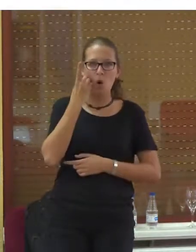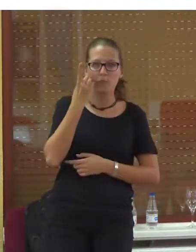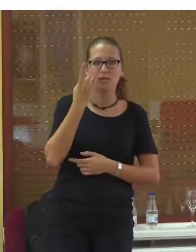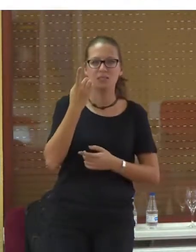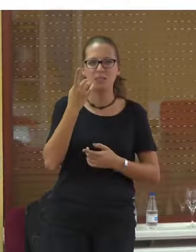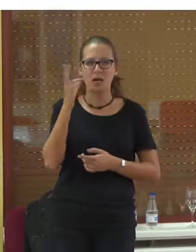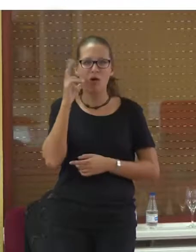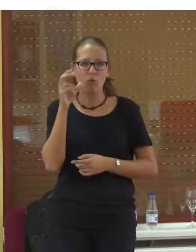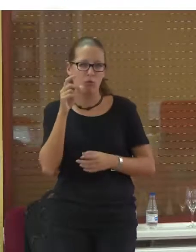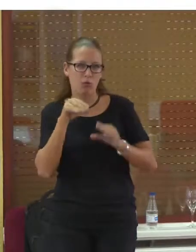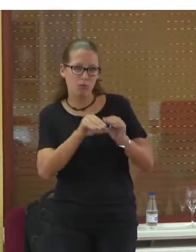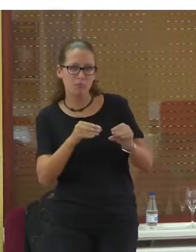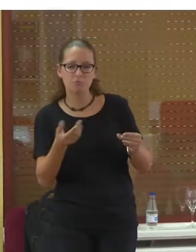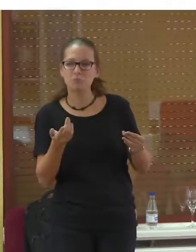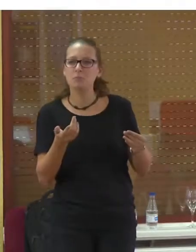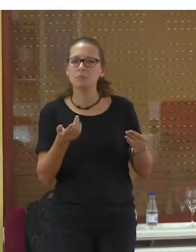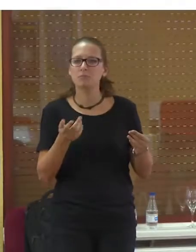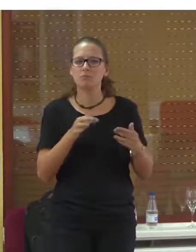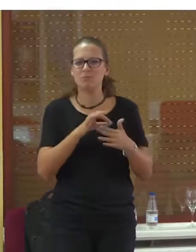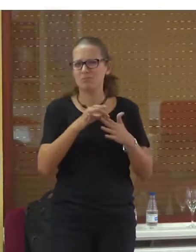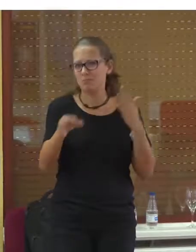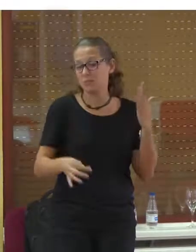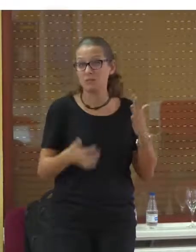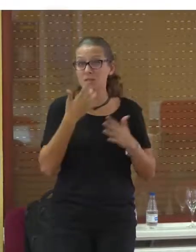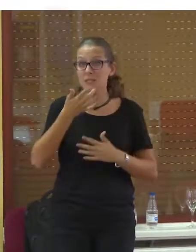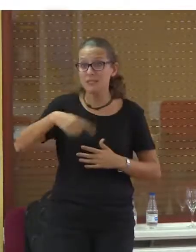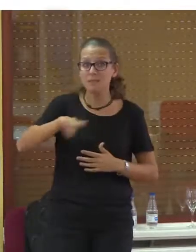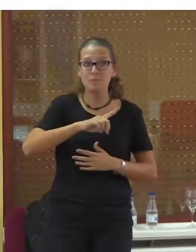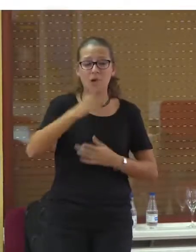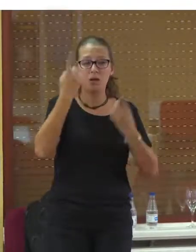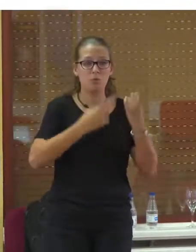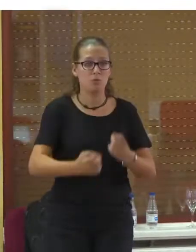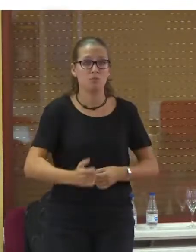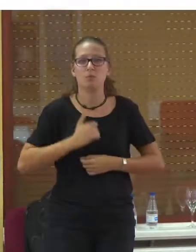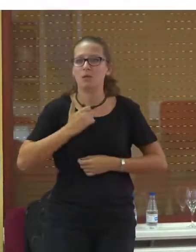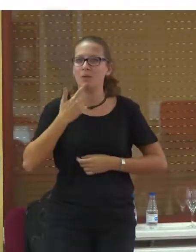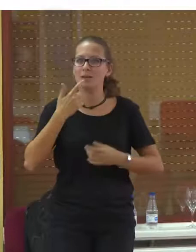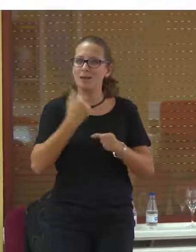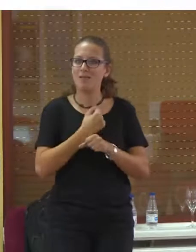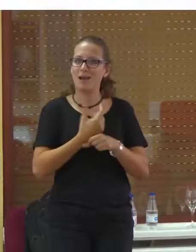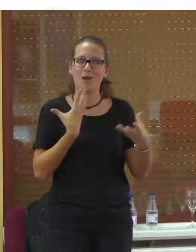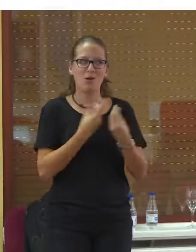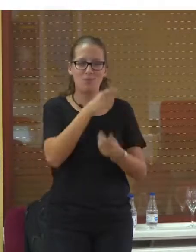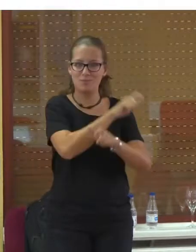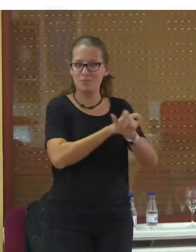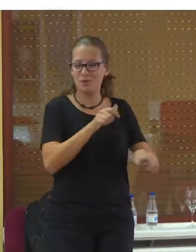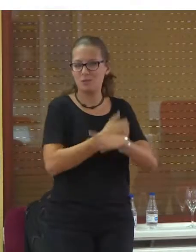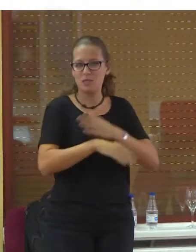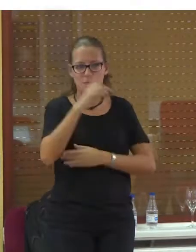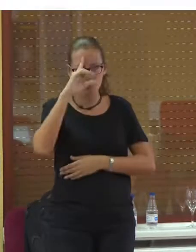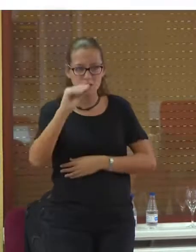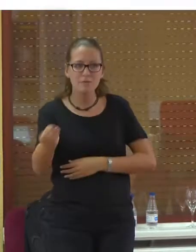audio elements. If you've had the chance to work with these type of things and with people with